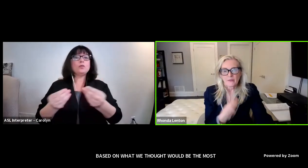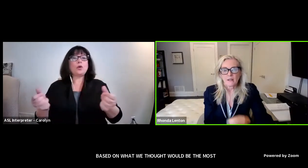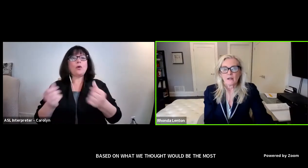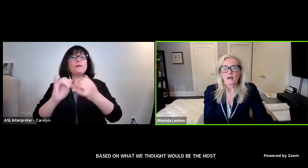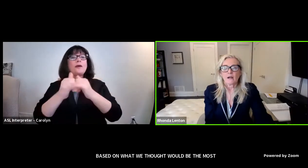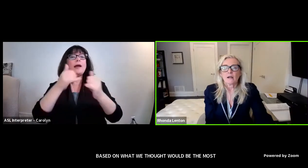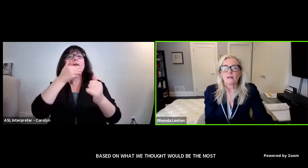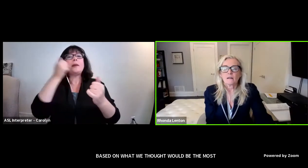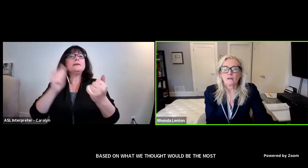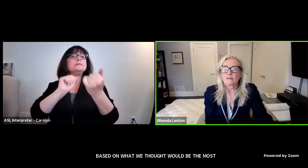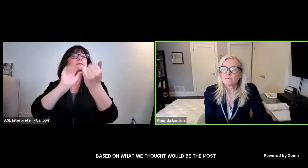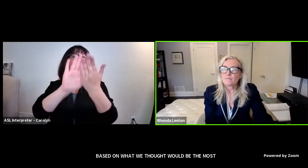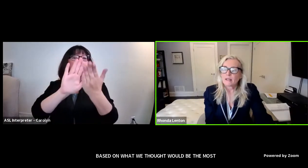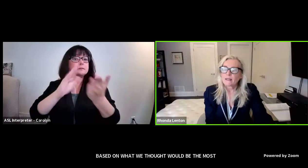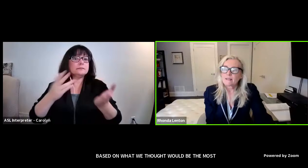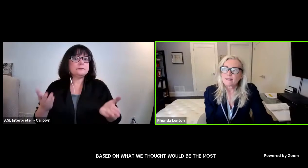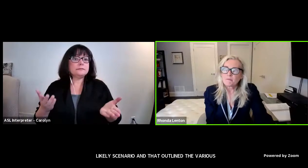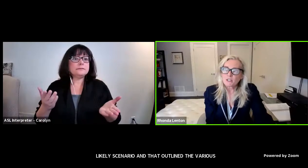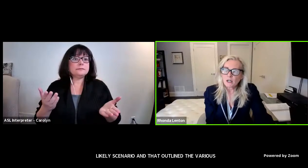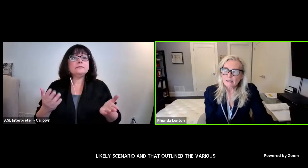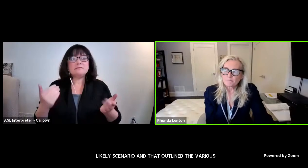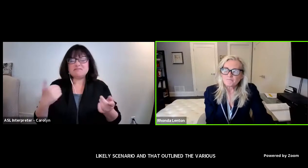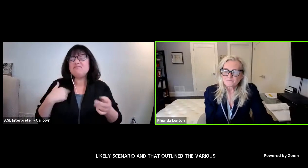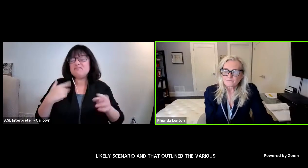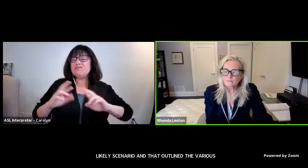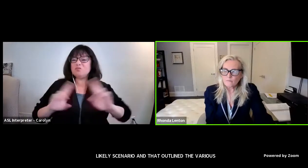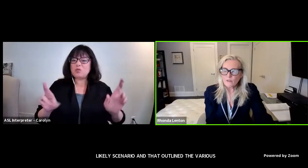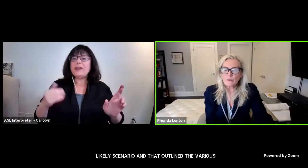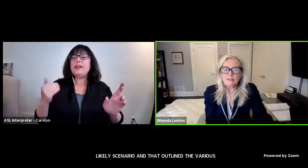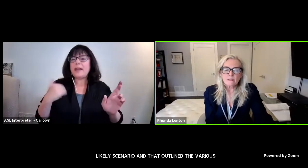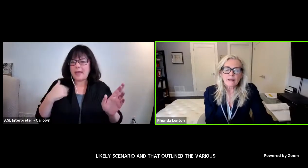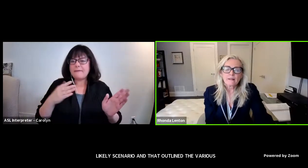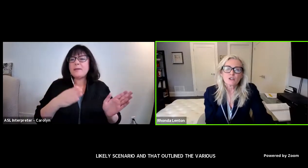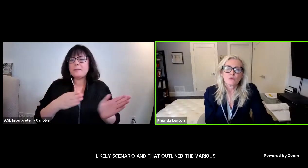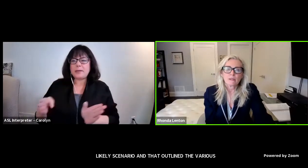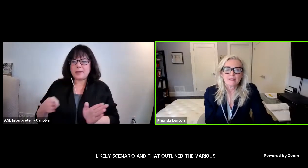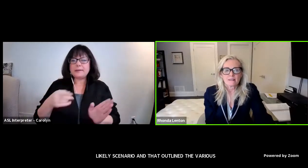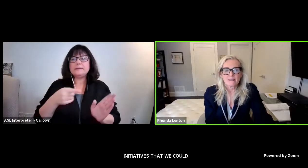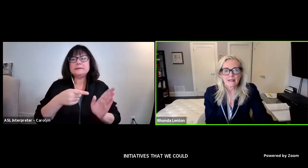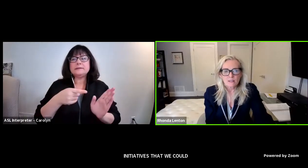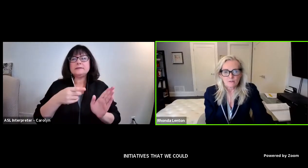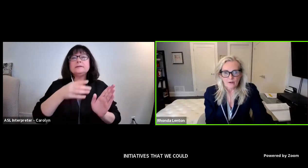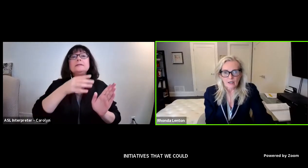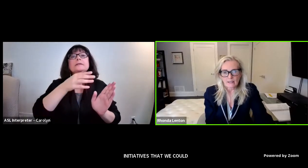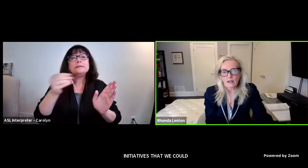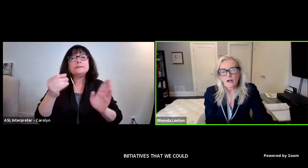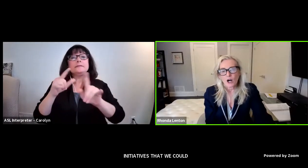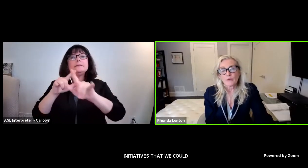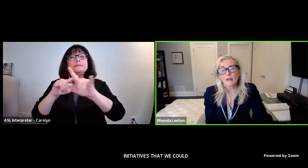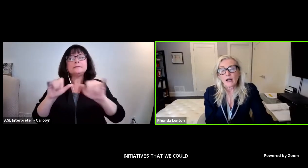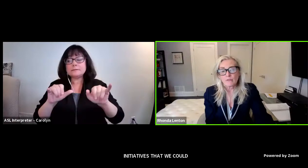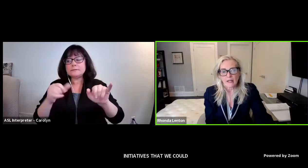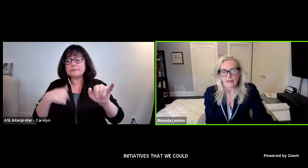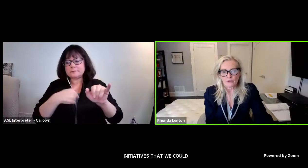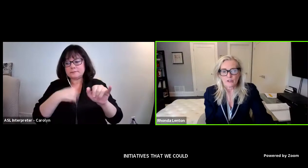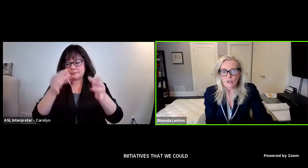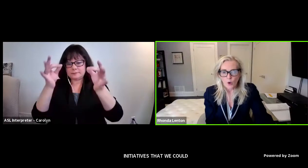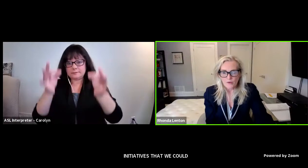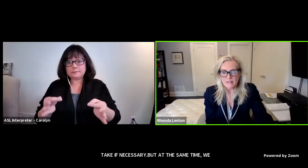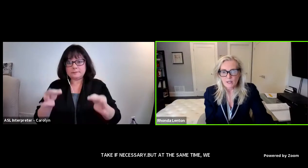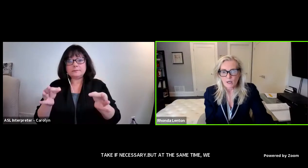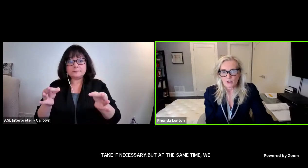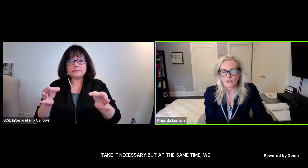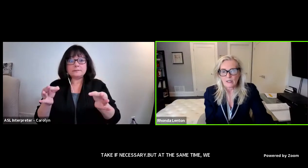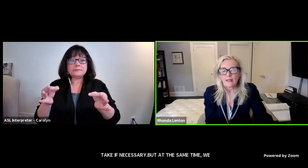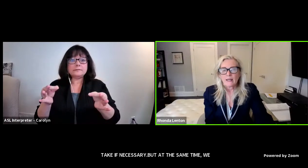necessary. But at the same time, we decided to really intensify our recovery efforts